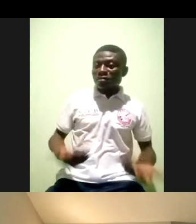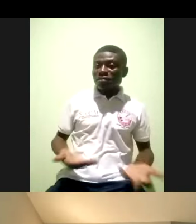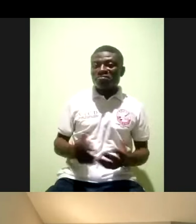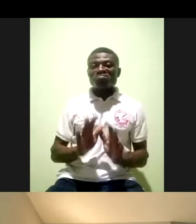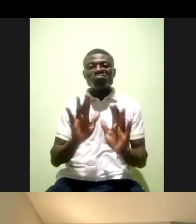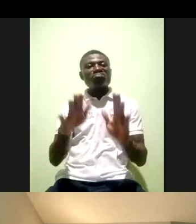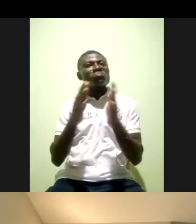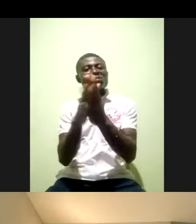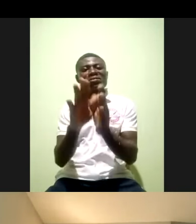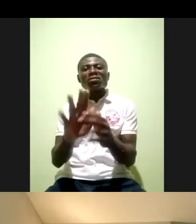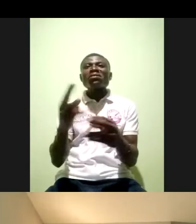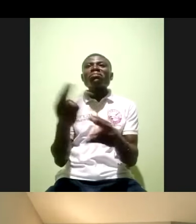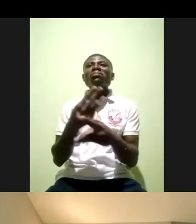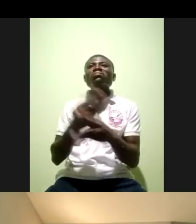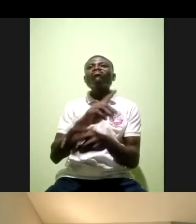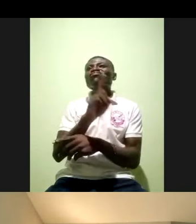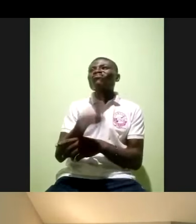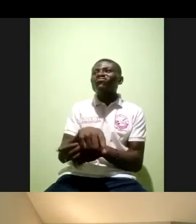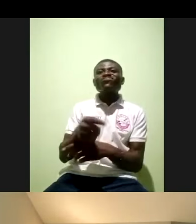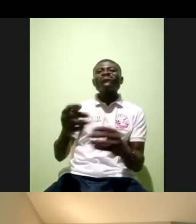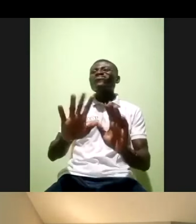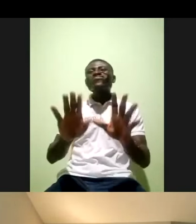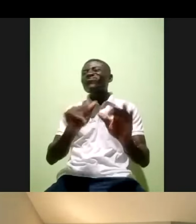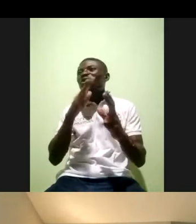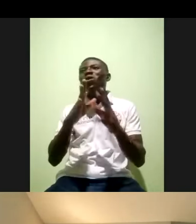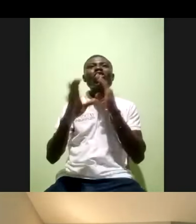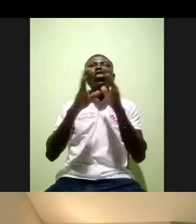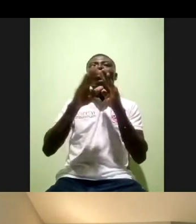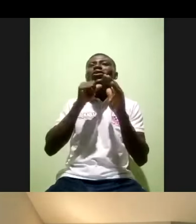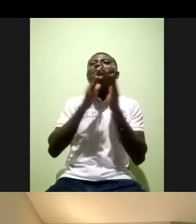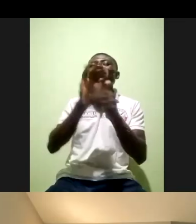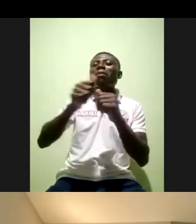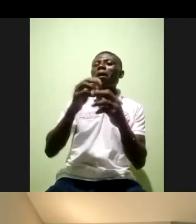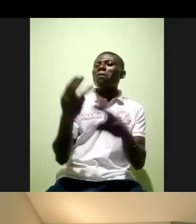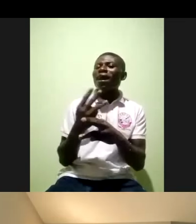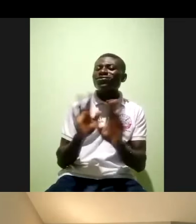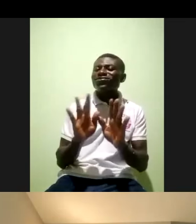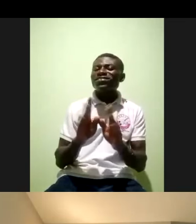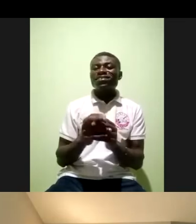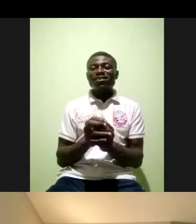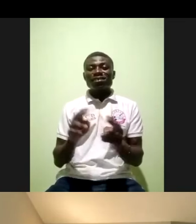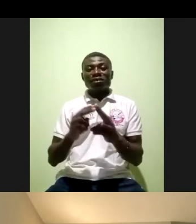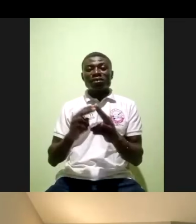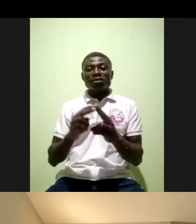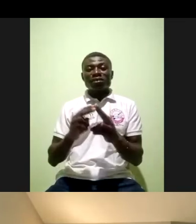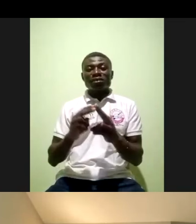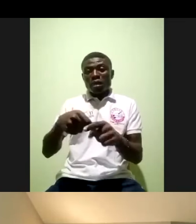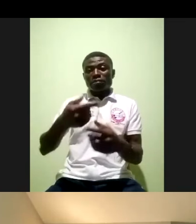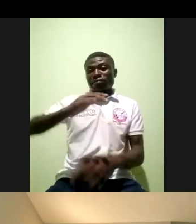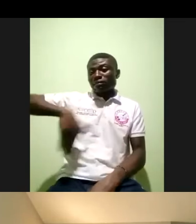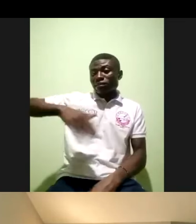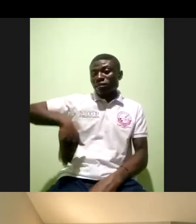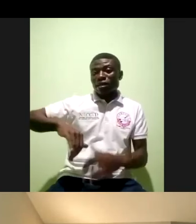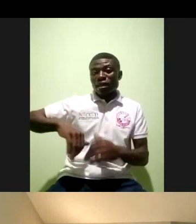asking math-related questions from day-to-day conversations, and they might be getting late. So how does